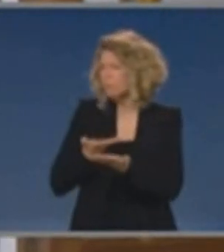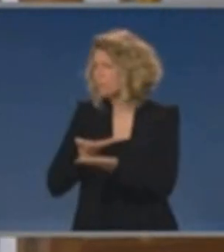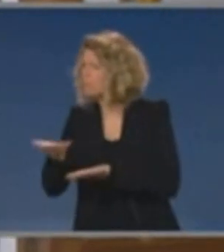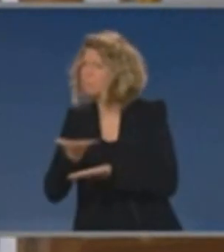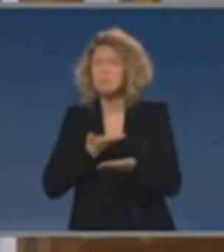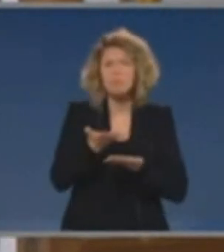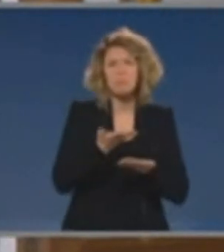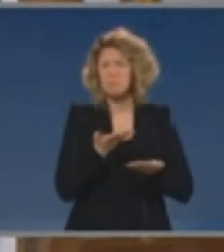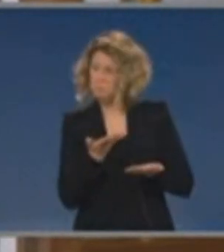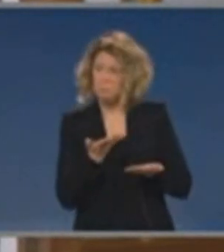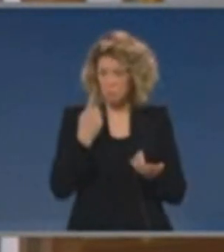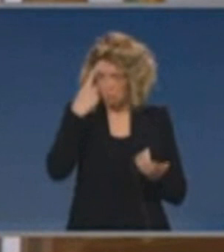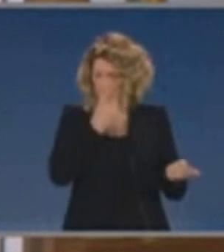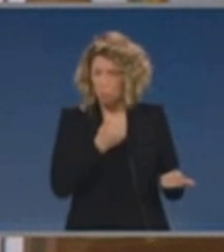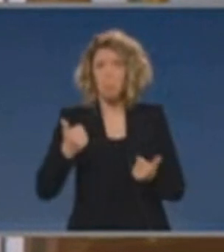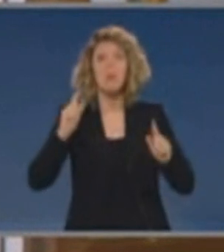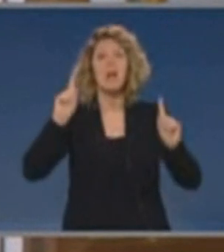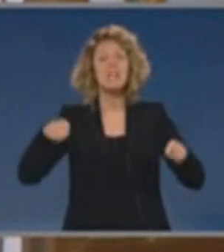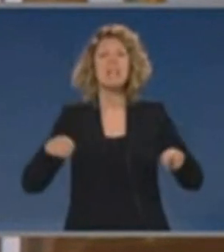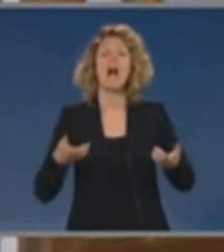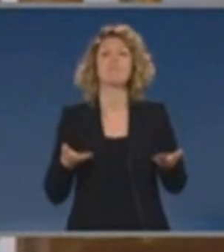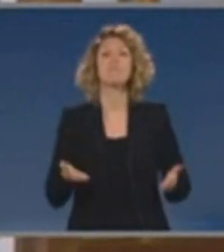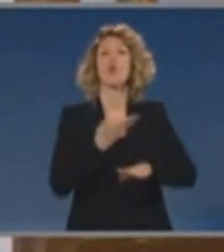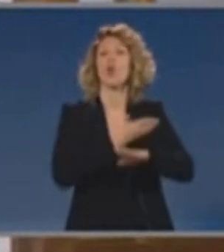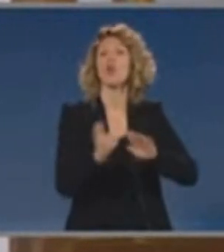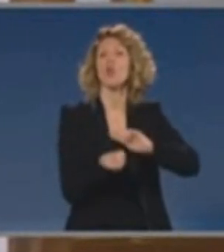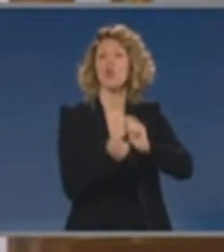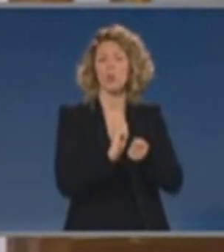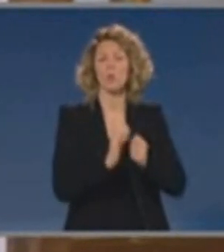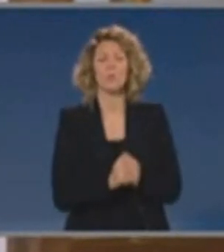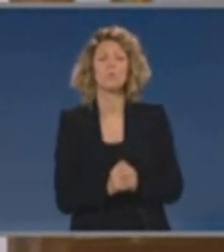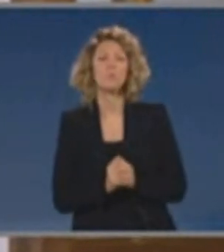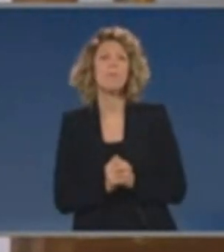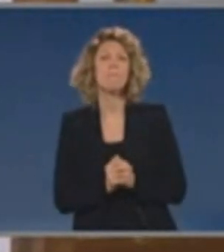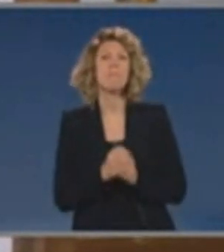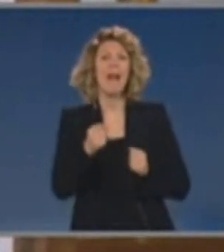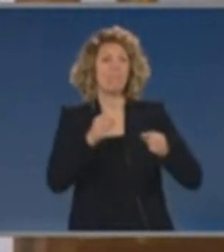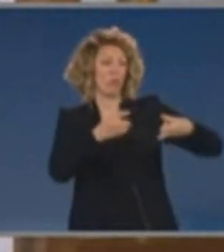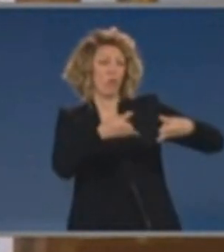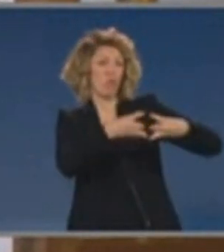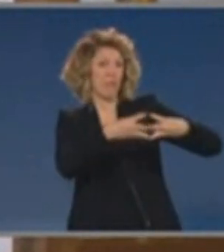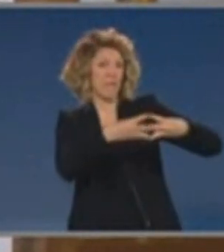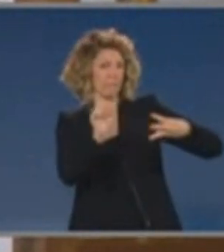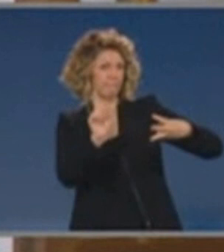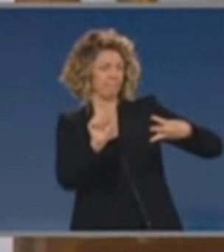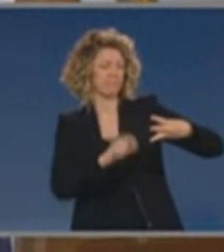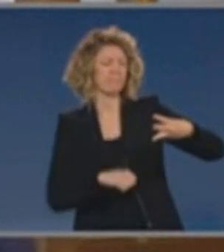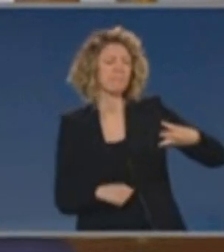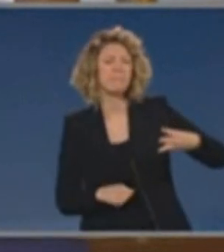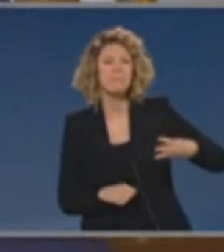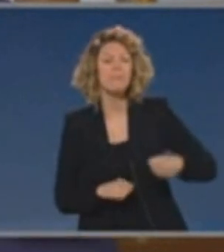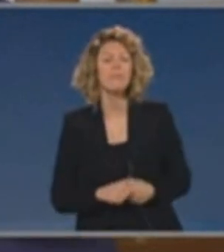consultation within government and beyond. The reforms fall into 3 key areas.